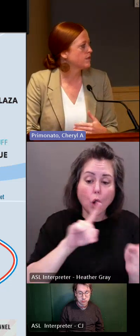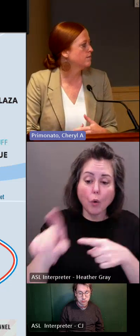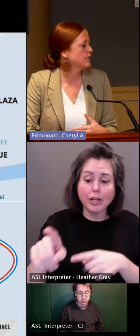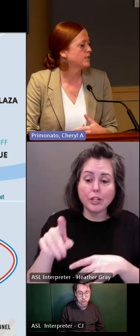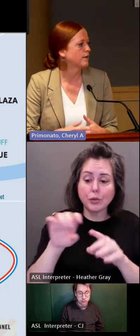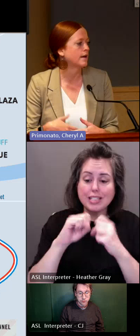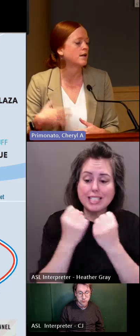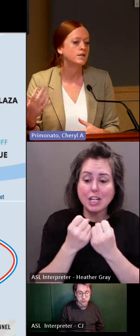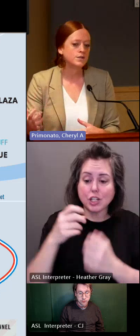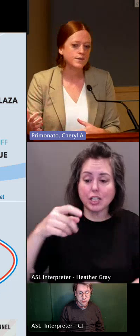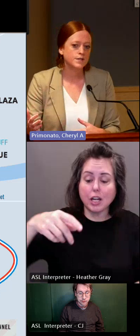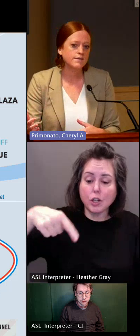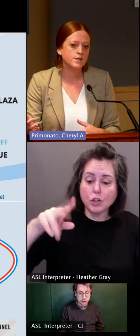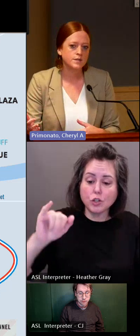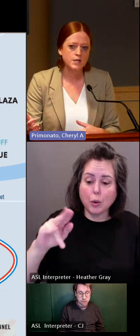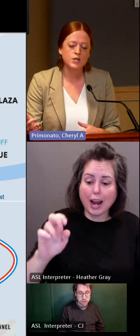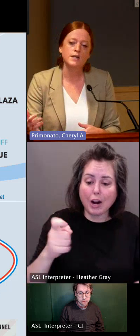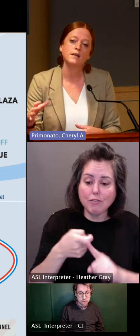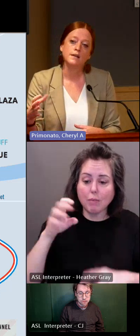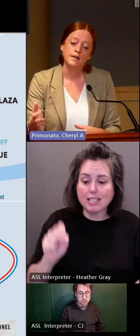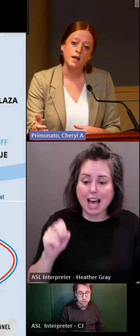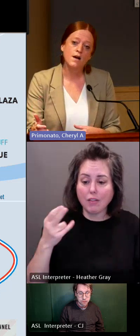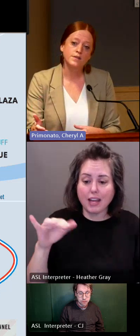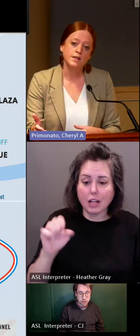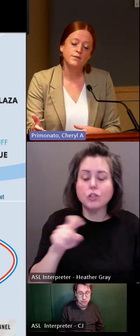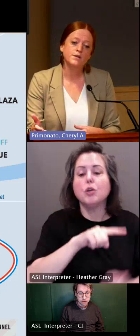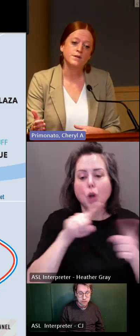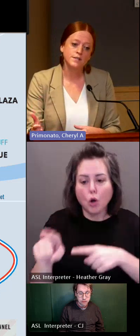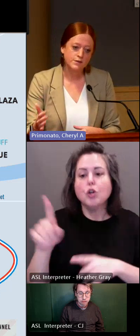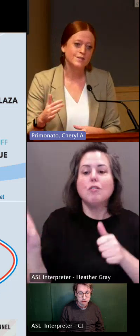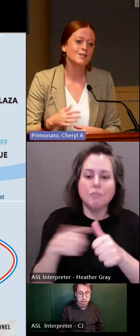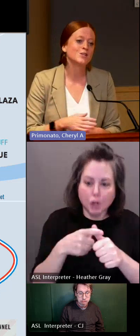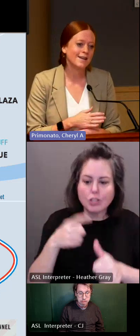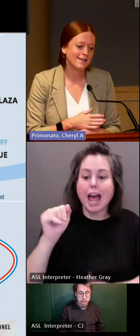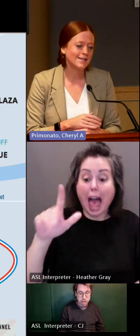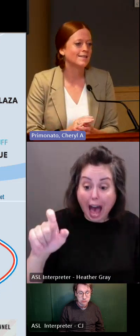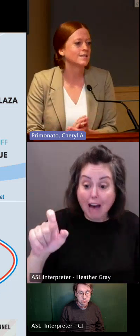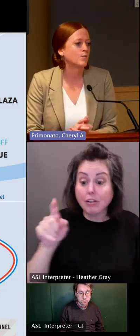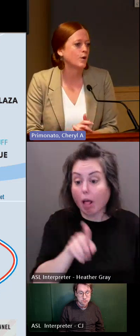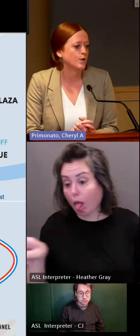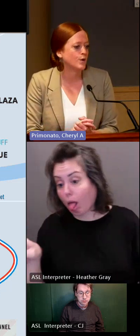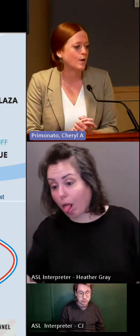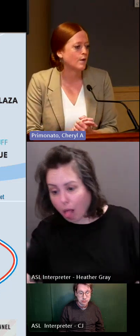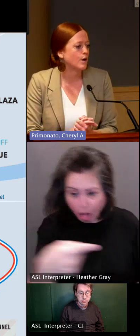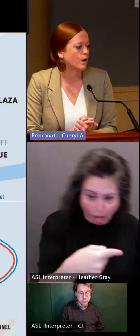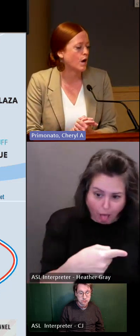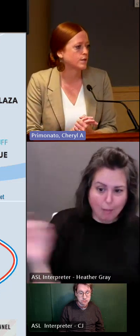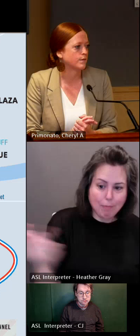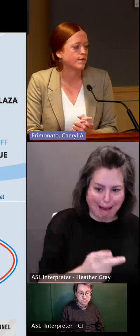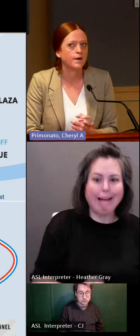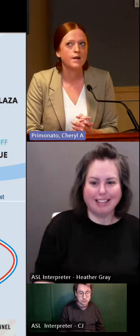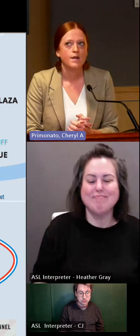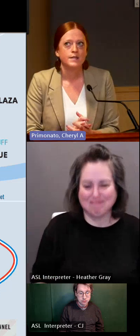South Hills, you would need to ride to First Avenue Station, get off the light rail at First Avenue Station, and then take the subway local route across the river